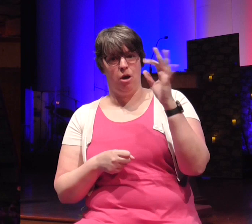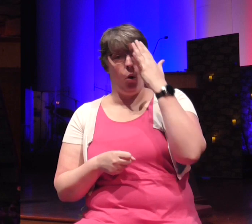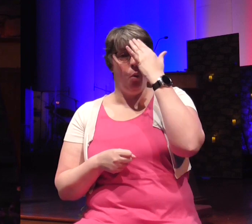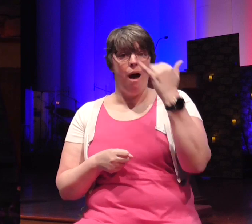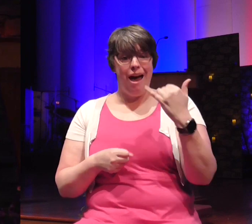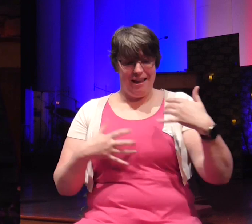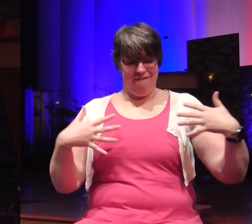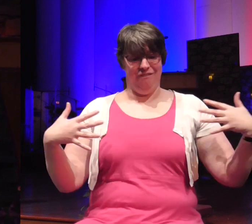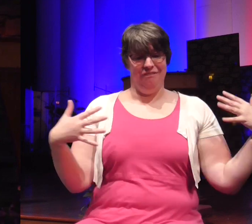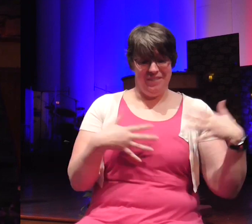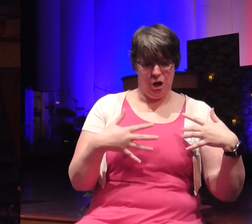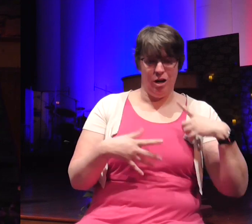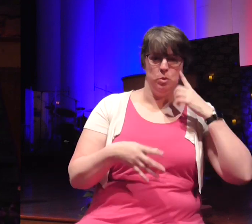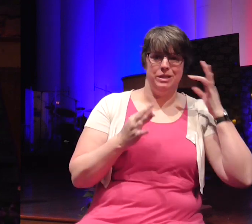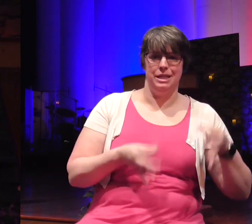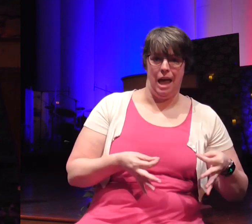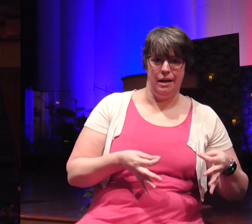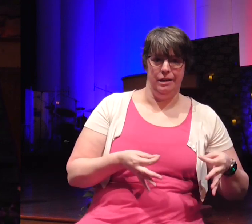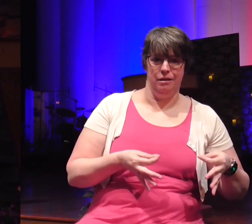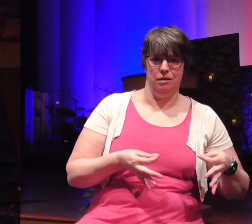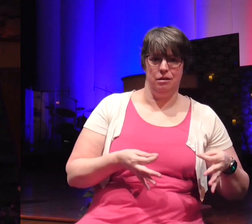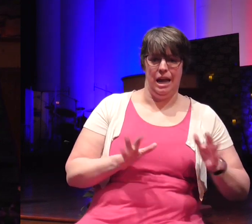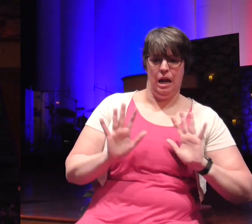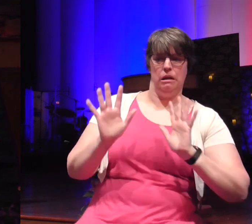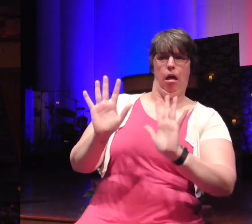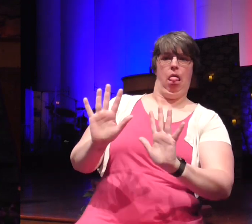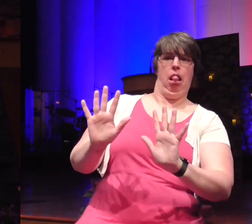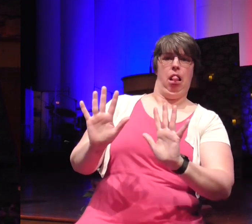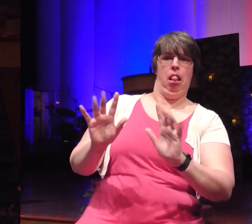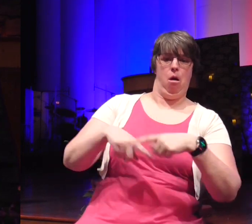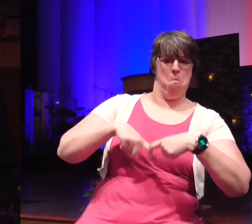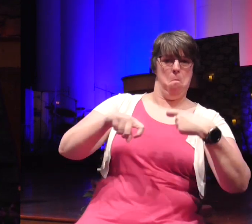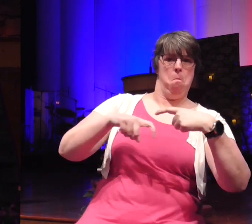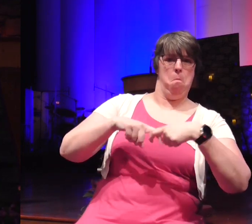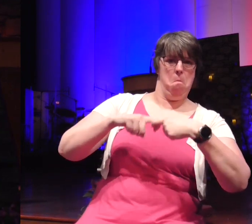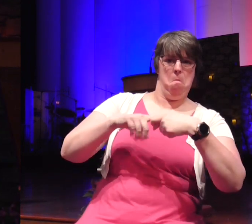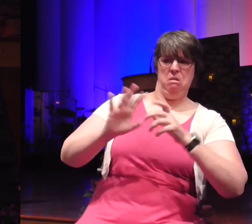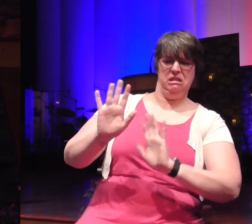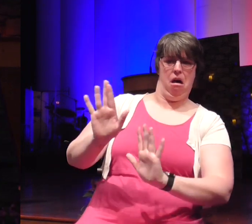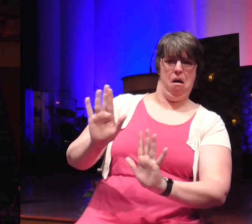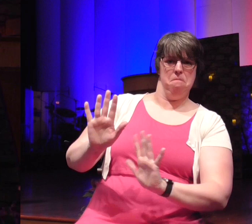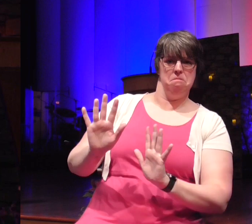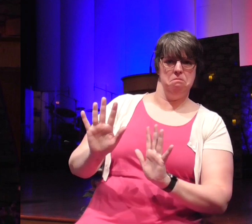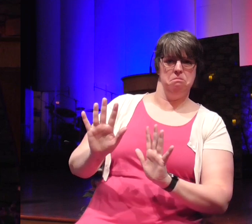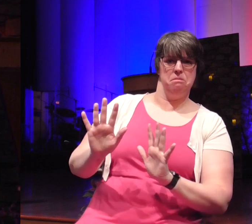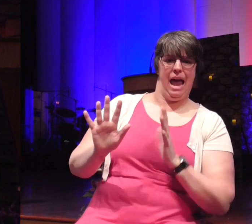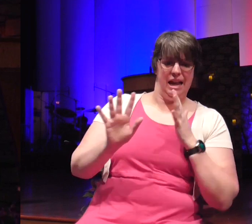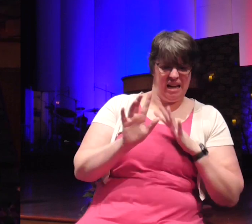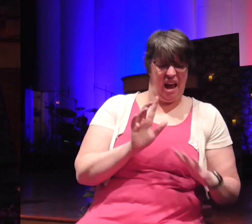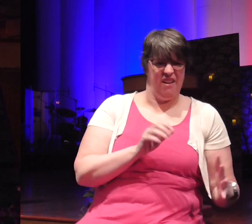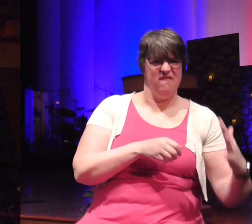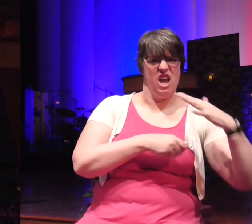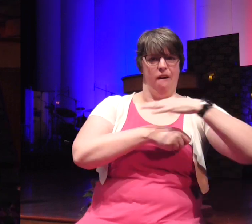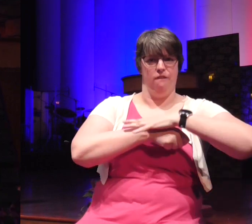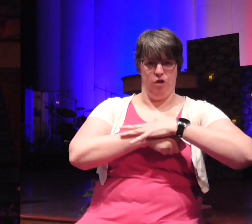and the decider. And it puts the brakes on. And it enshrouds us in this